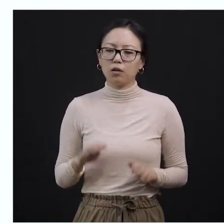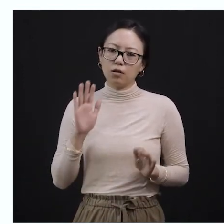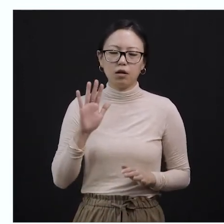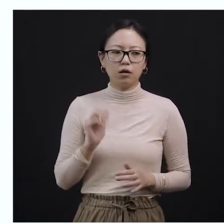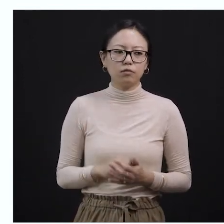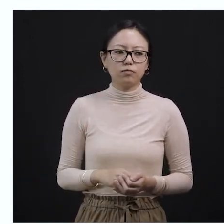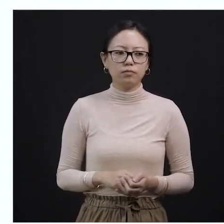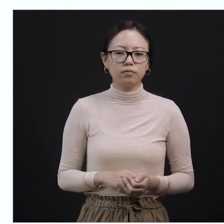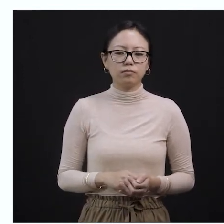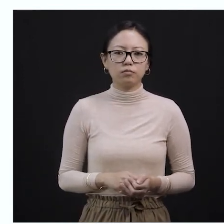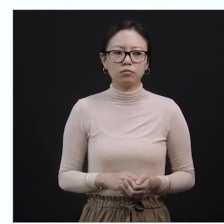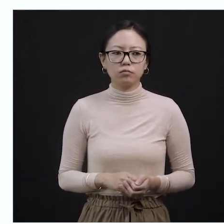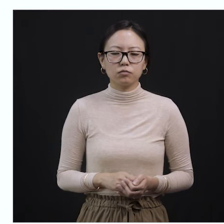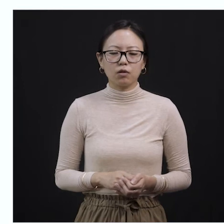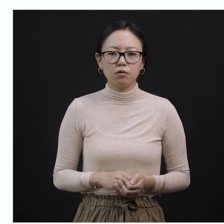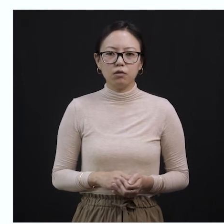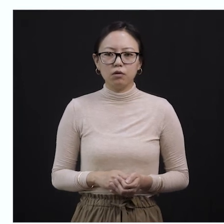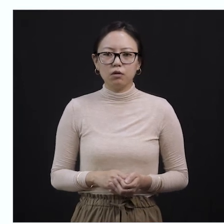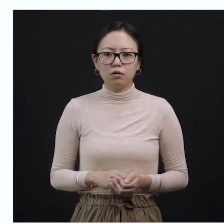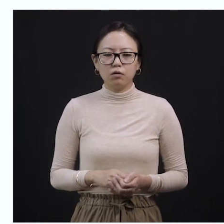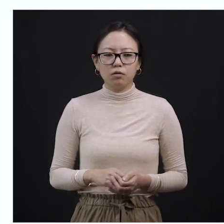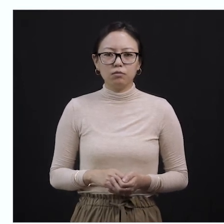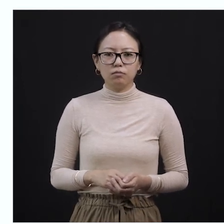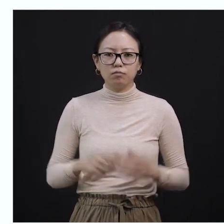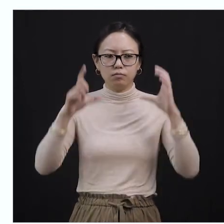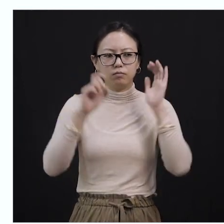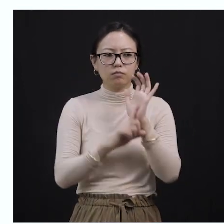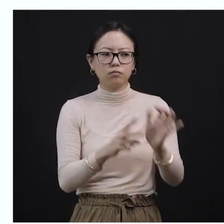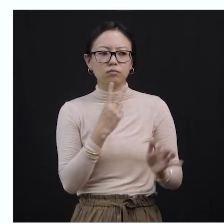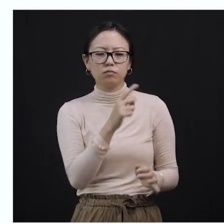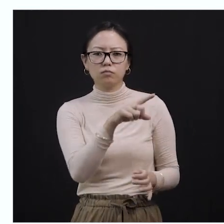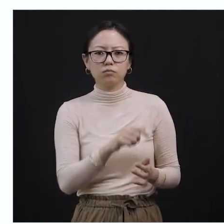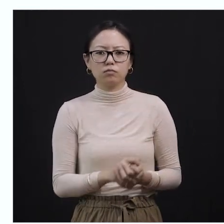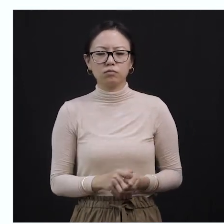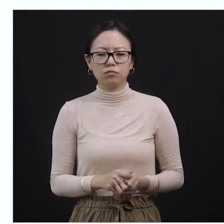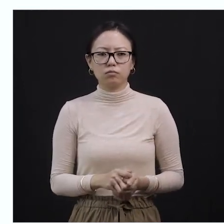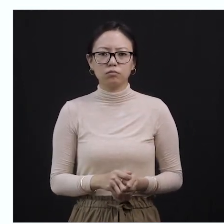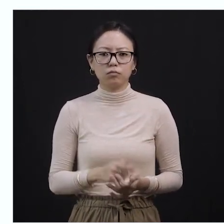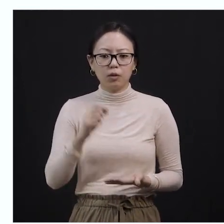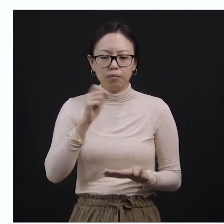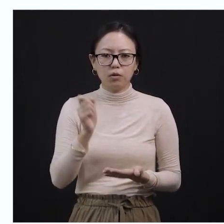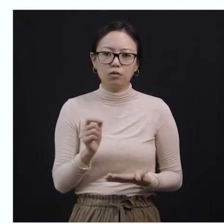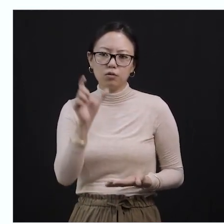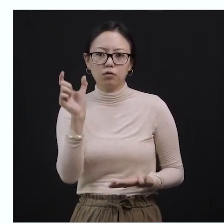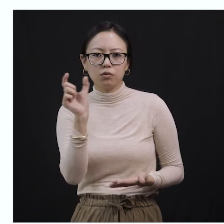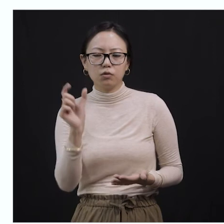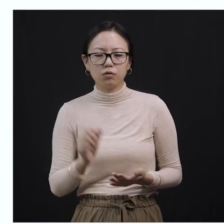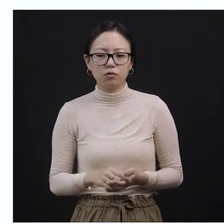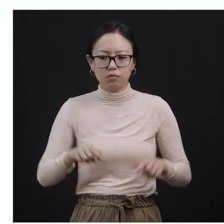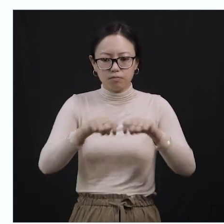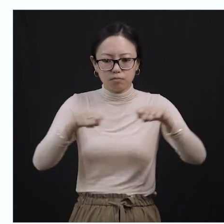how you're going to measure the first pencil, second pencil, and third pencil. So you can say